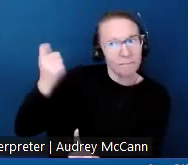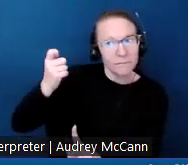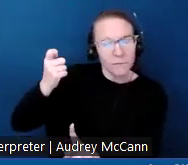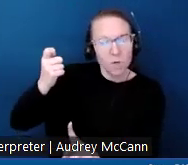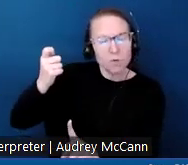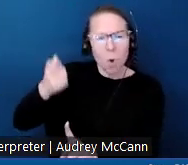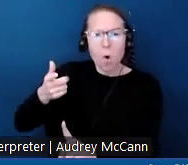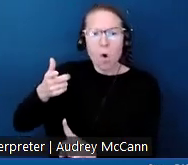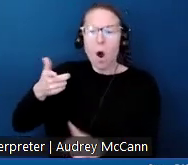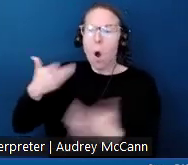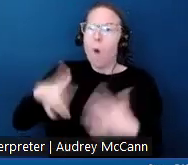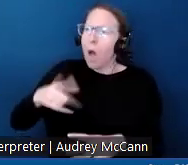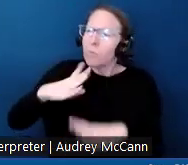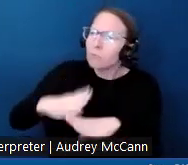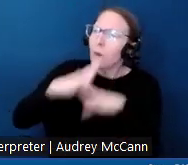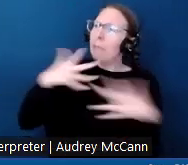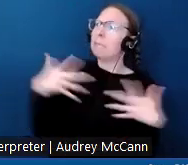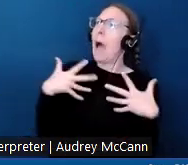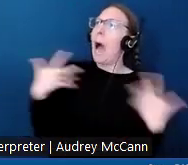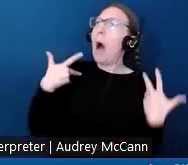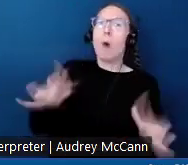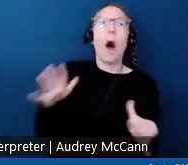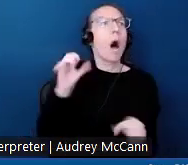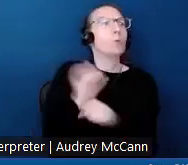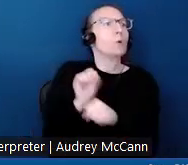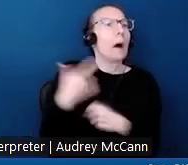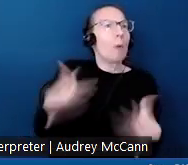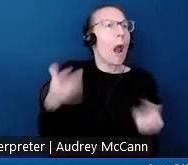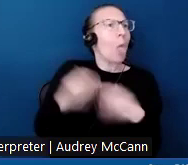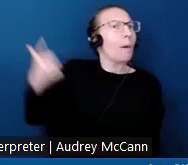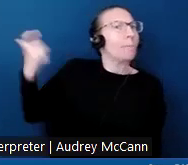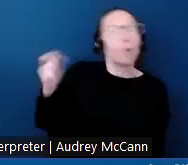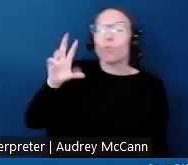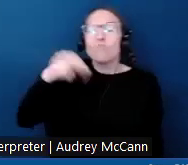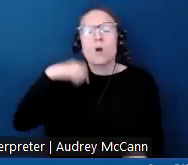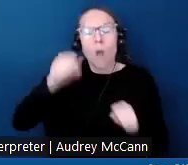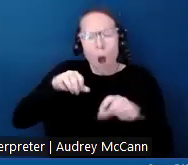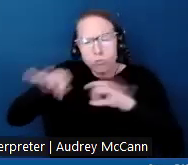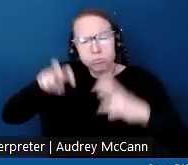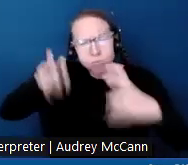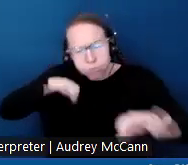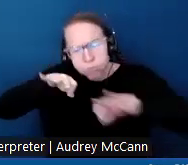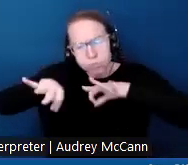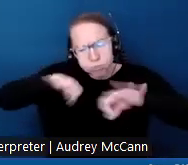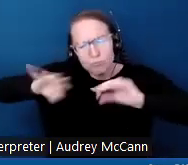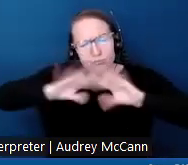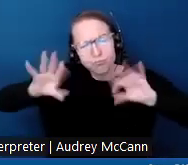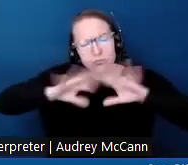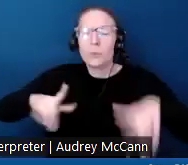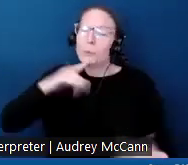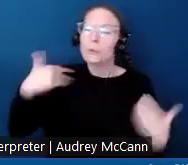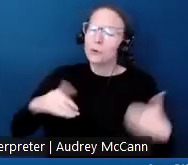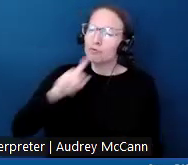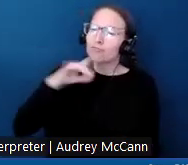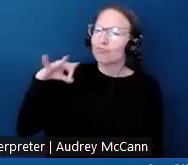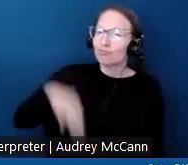stop themselves from going to work just for fear of losing their benefits. We can really sit down and plan that out together. So I think that's been really great.